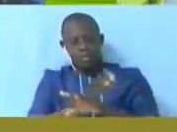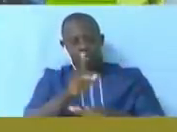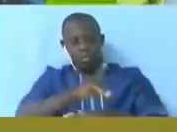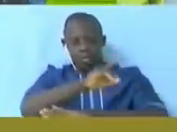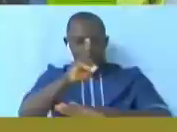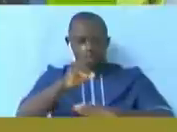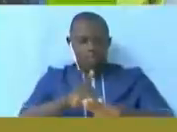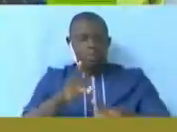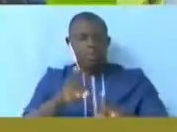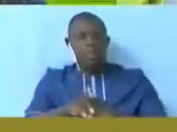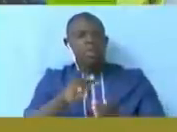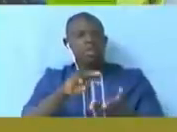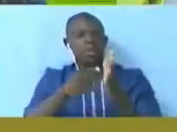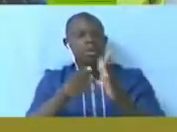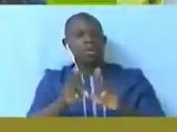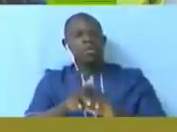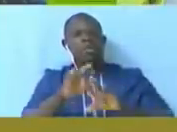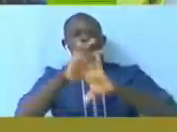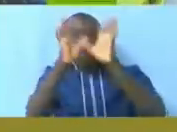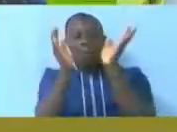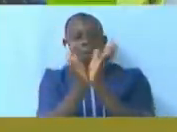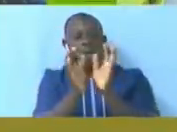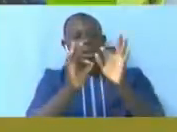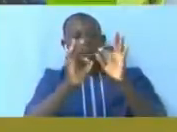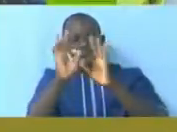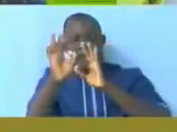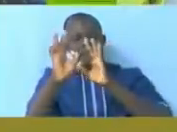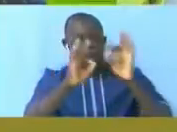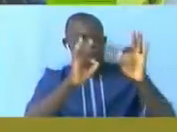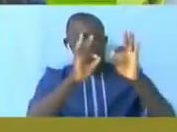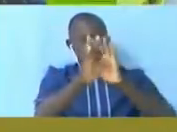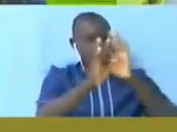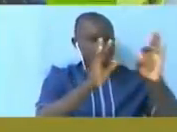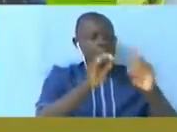By that I mean all the tribes were involved.